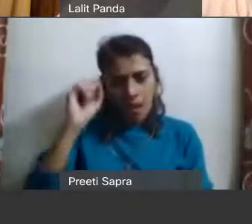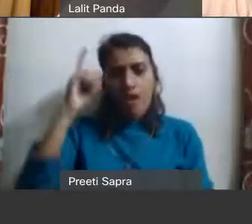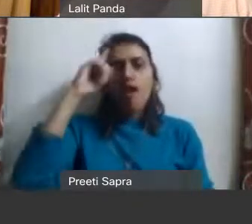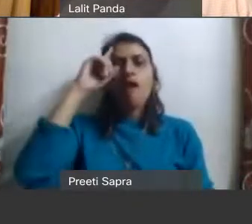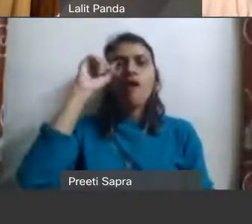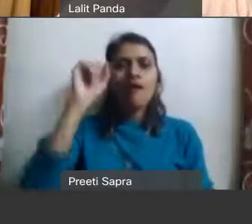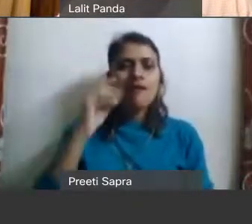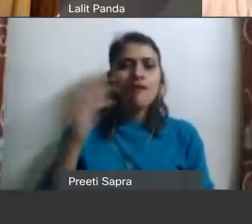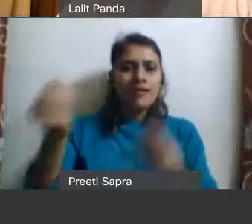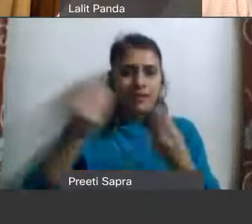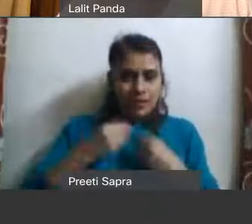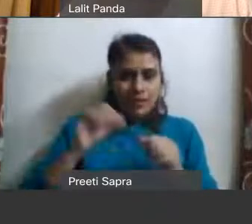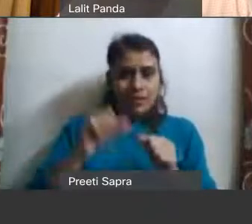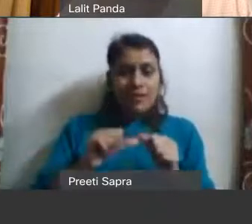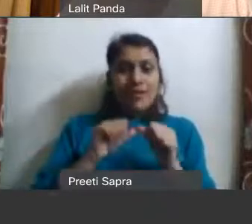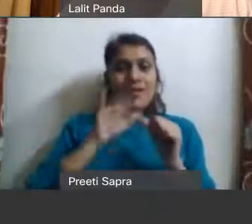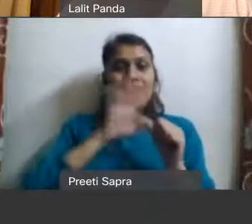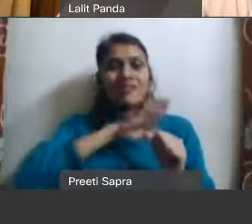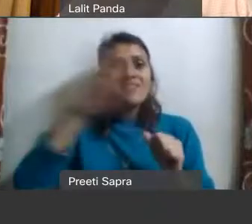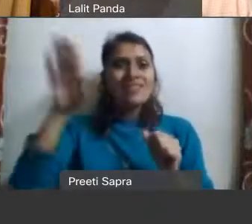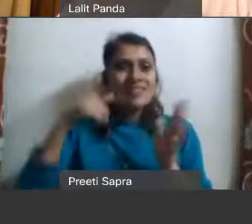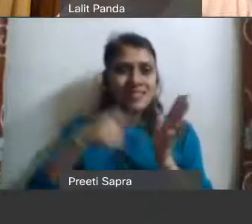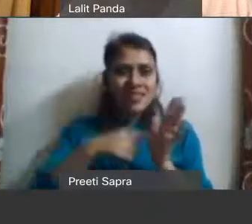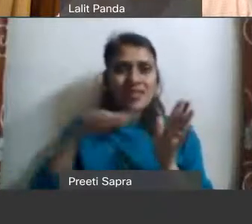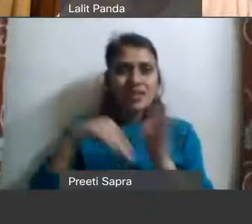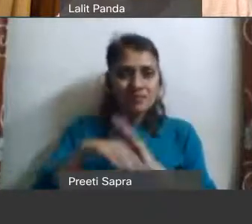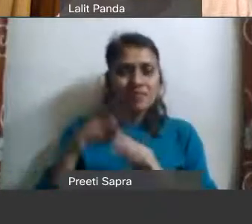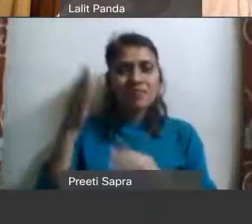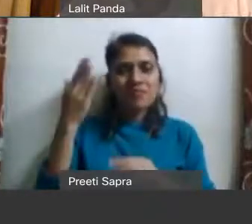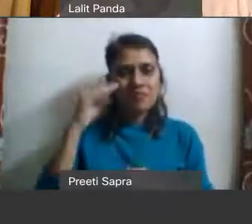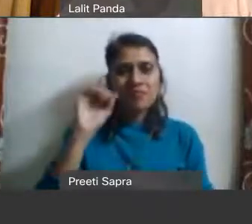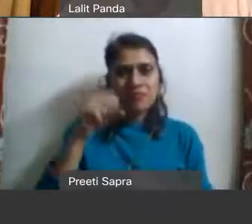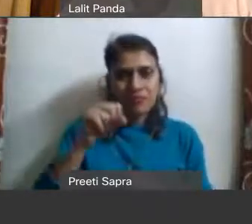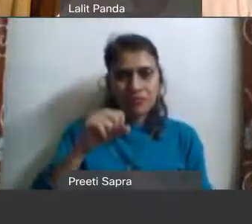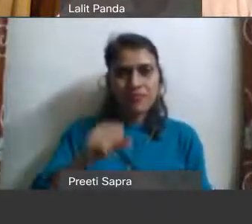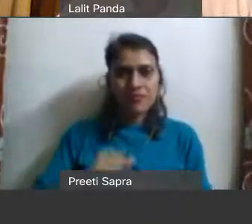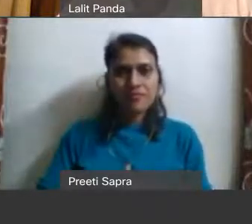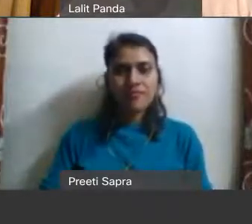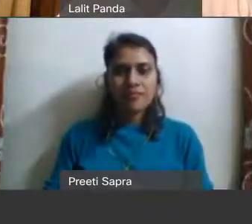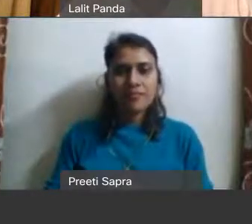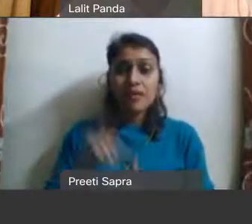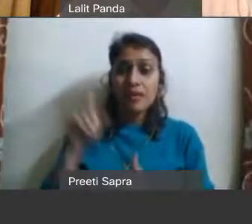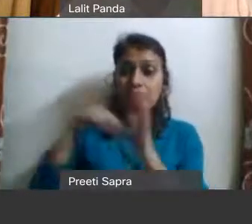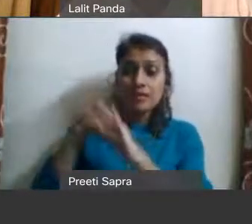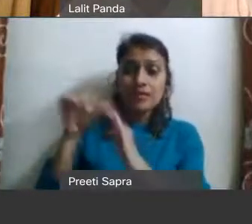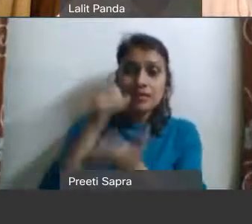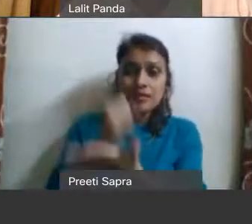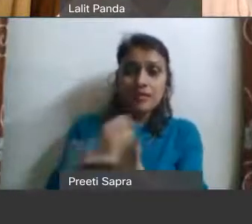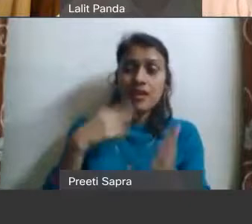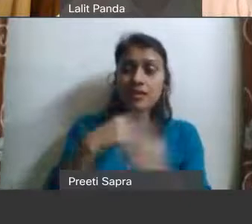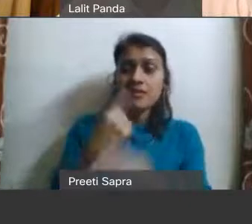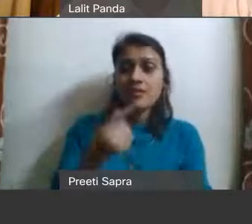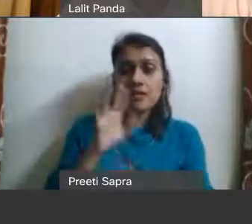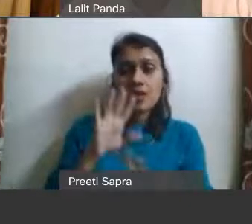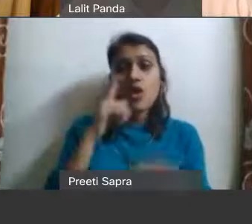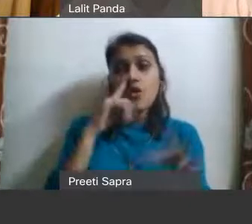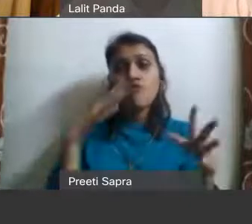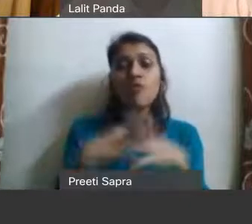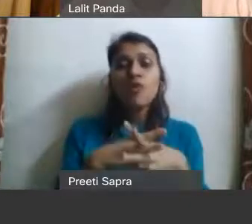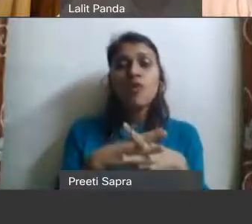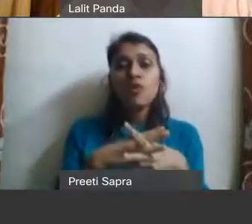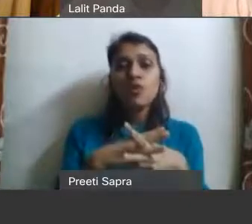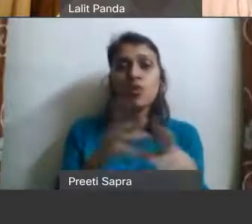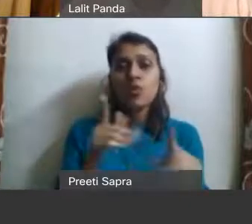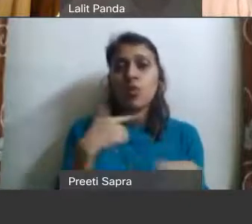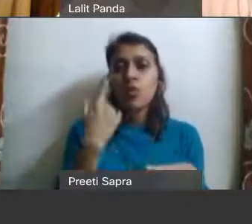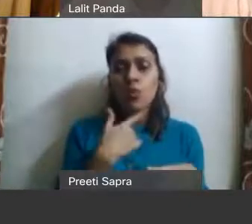facts in Air India versus Nargesh Mirza, which have essentially said that for women